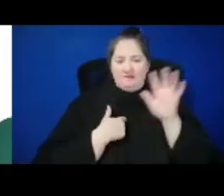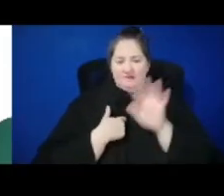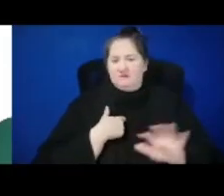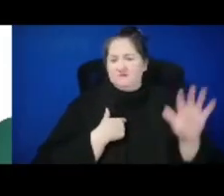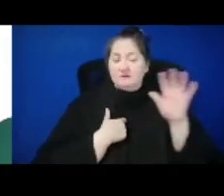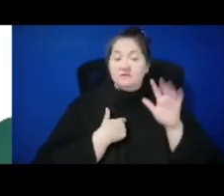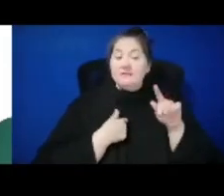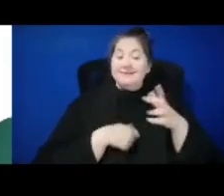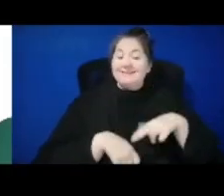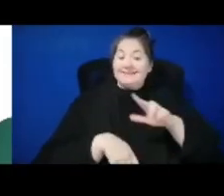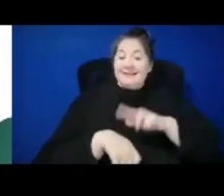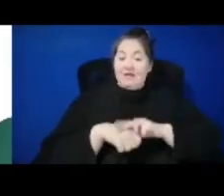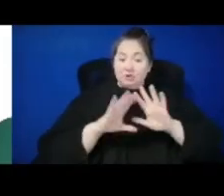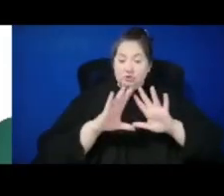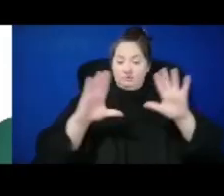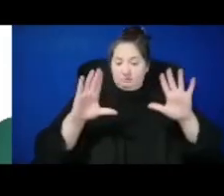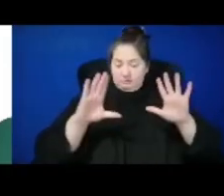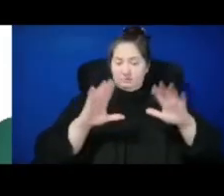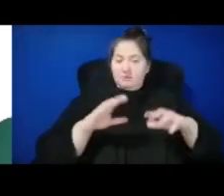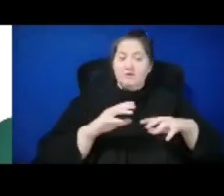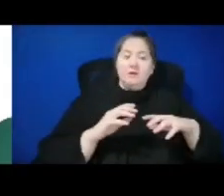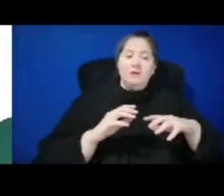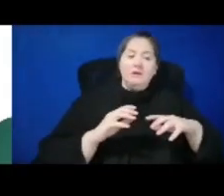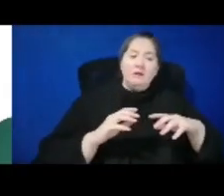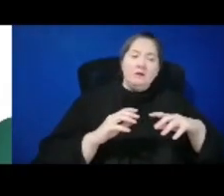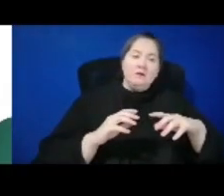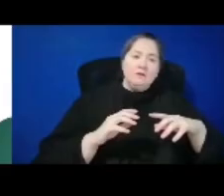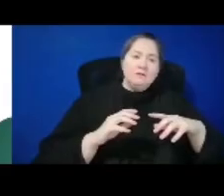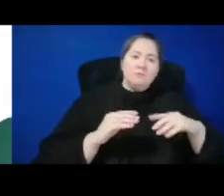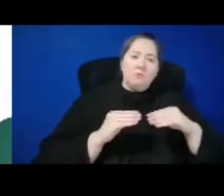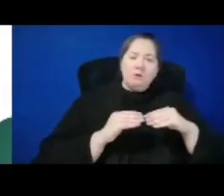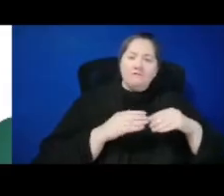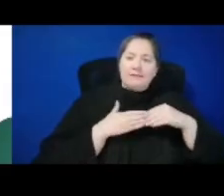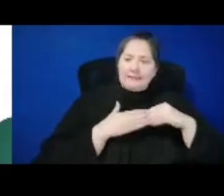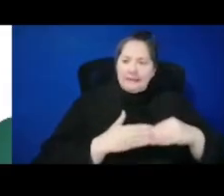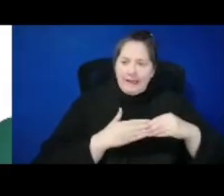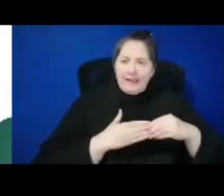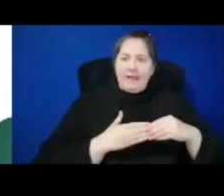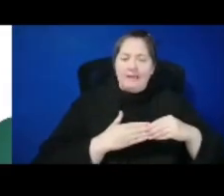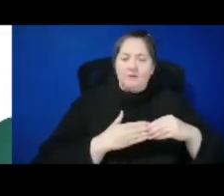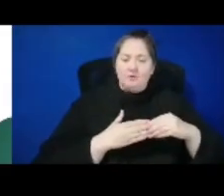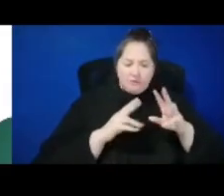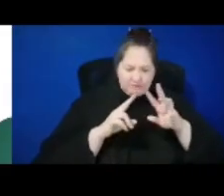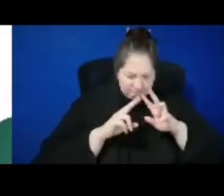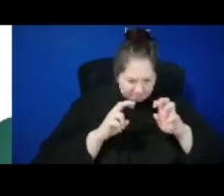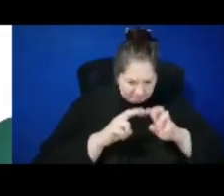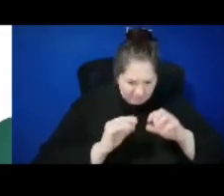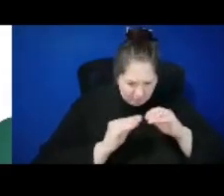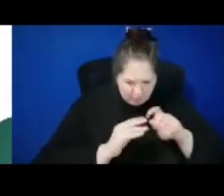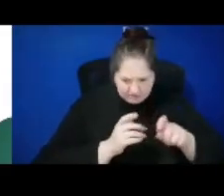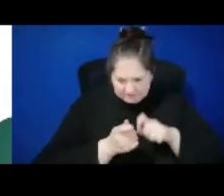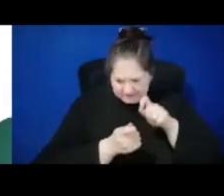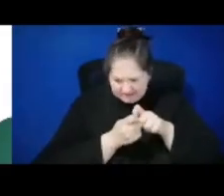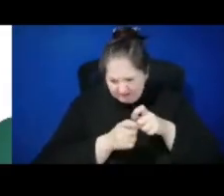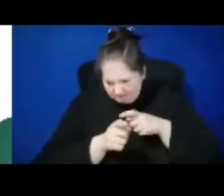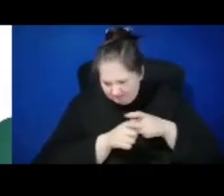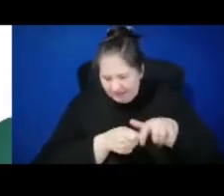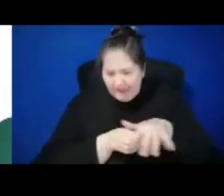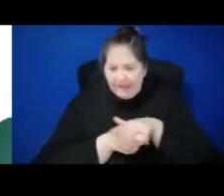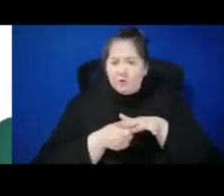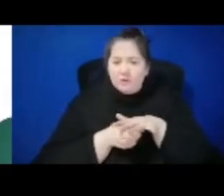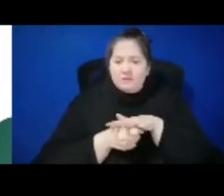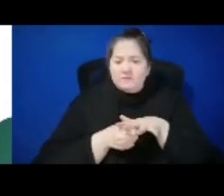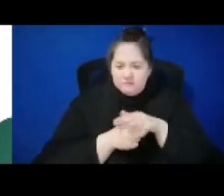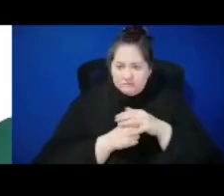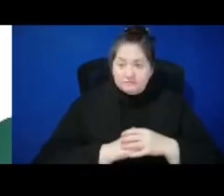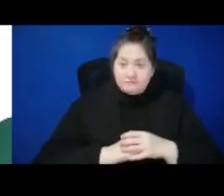is all national information that's really meant to serve as a guide from which folks can dig deeper into specific details that are relevant